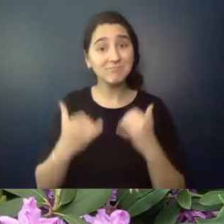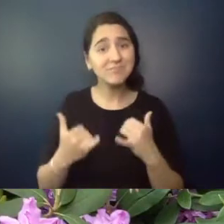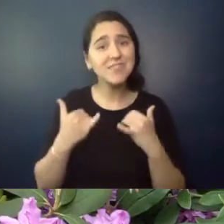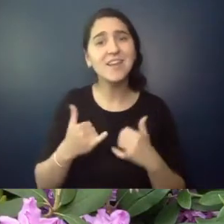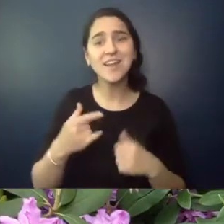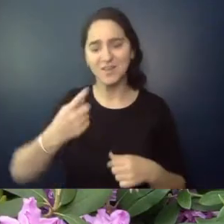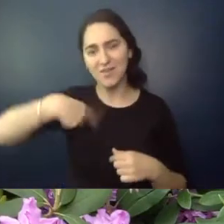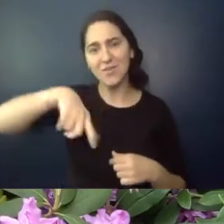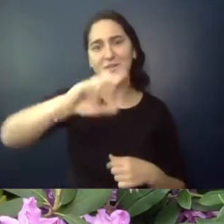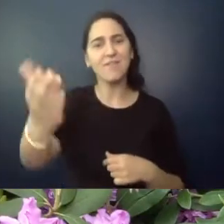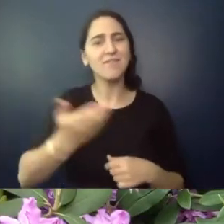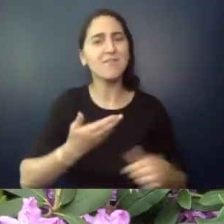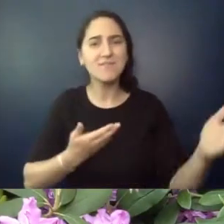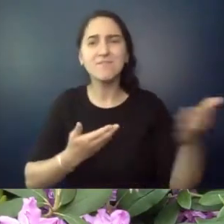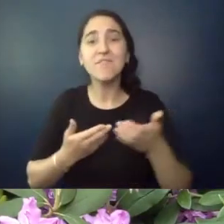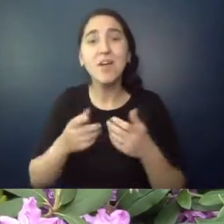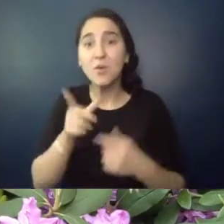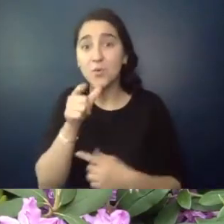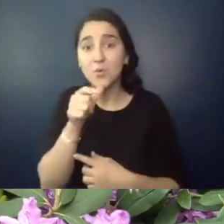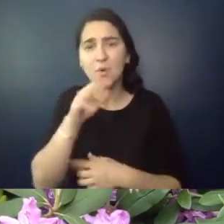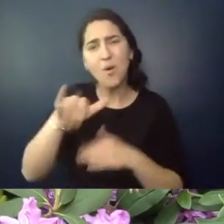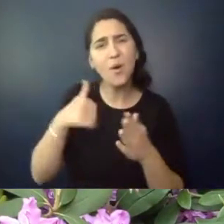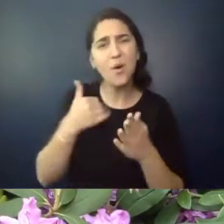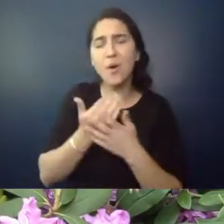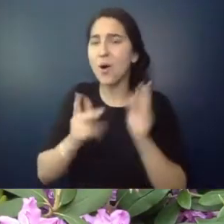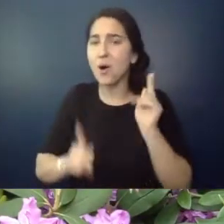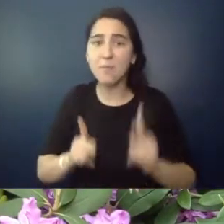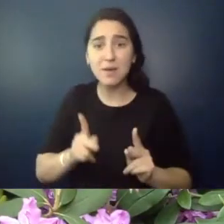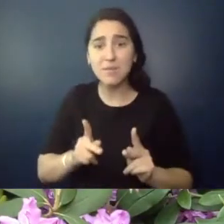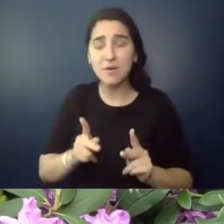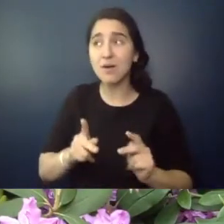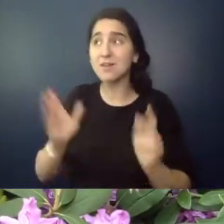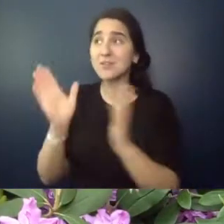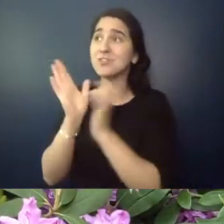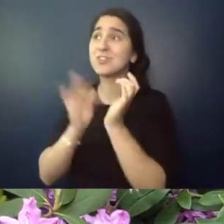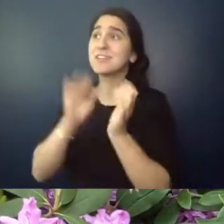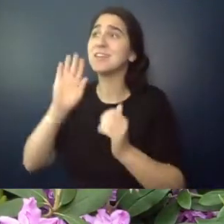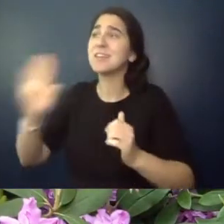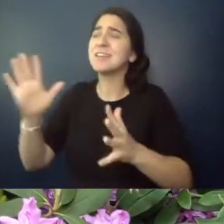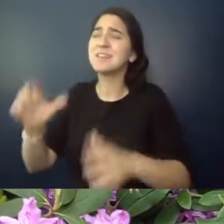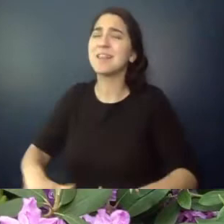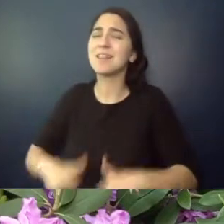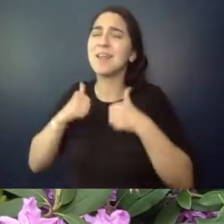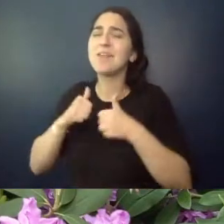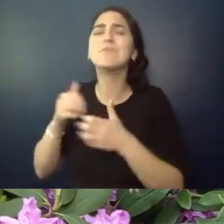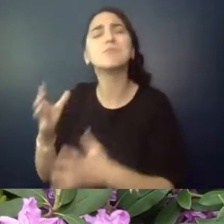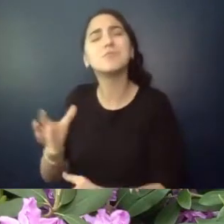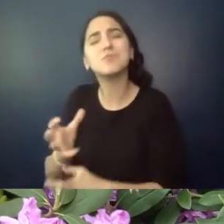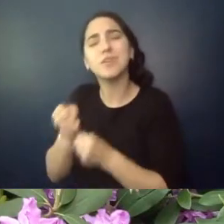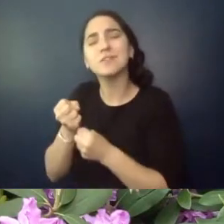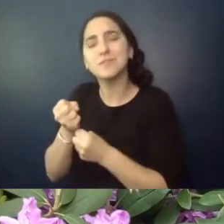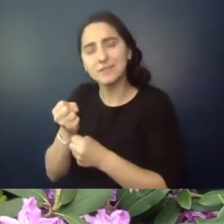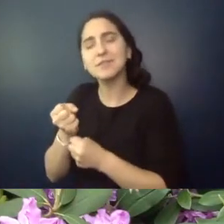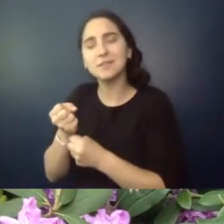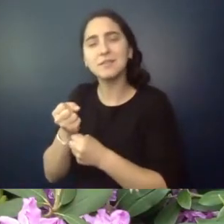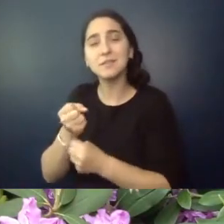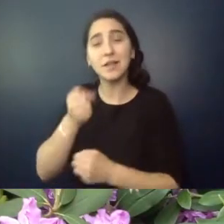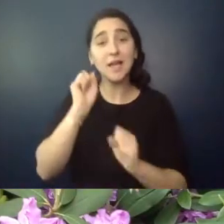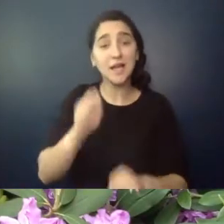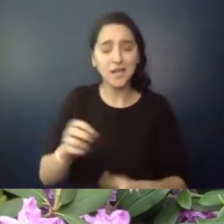This day, we invite all people who trust in the meaning of the life of Jesus to join us in this